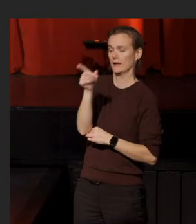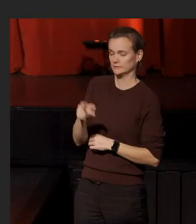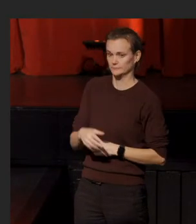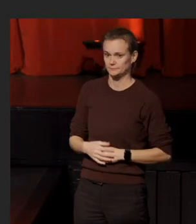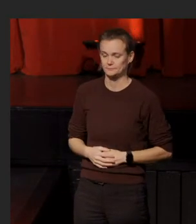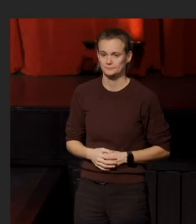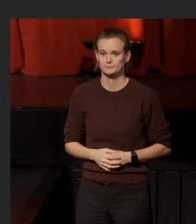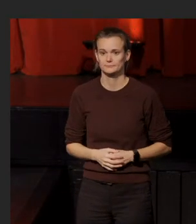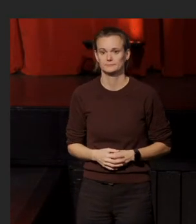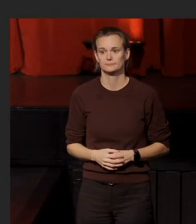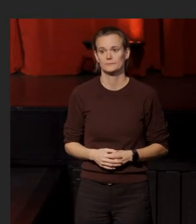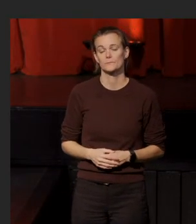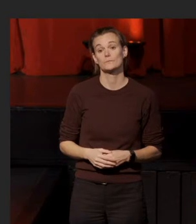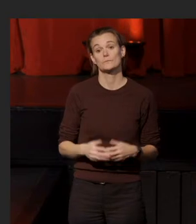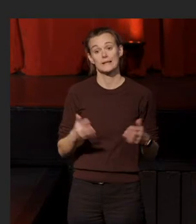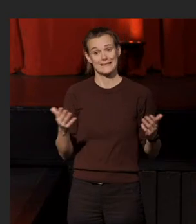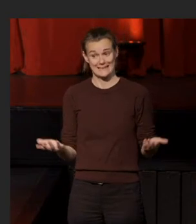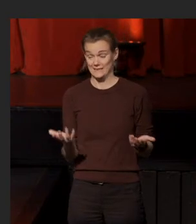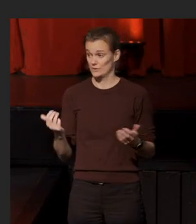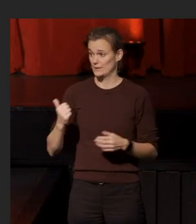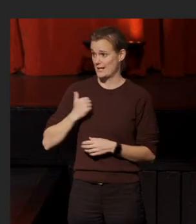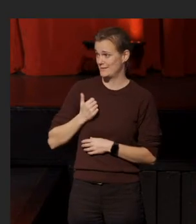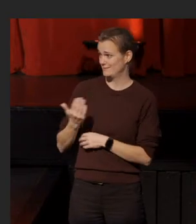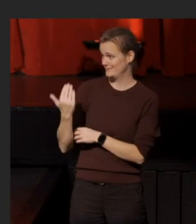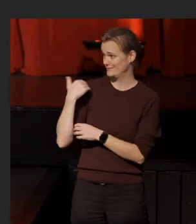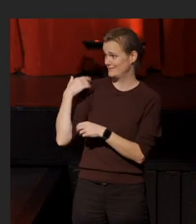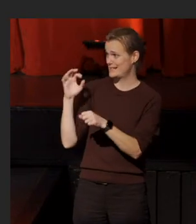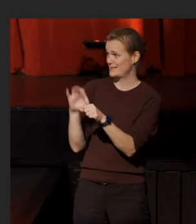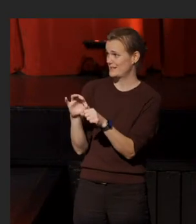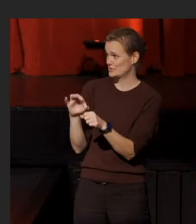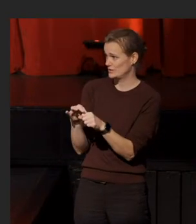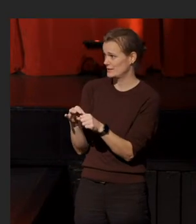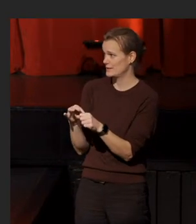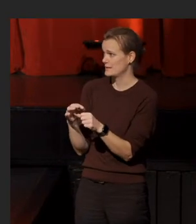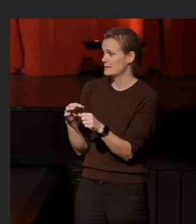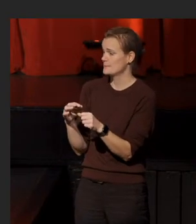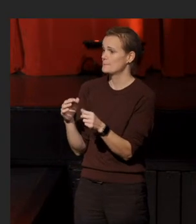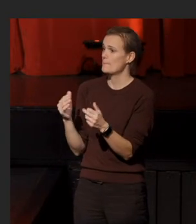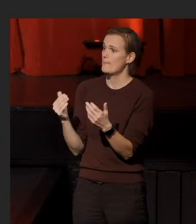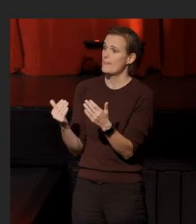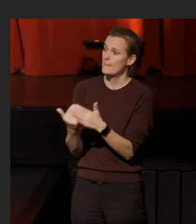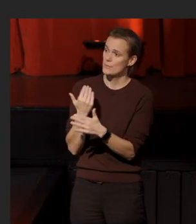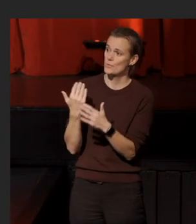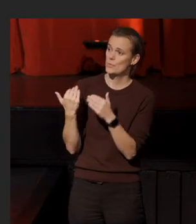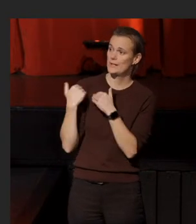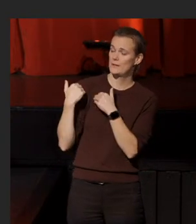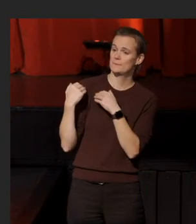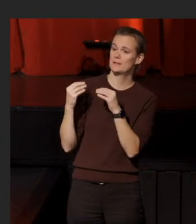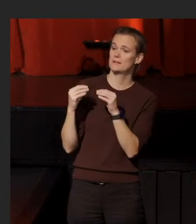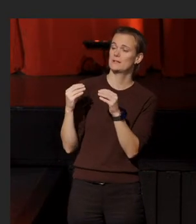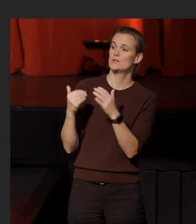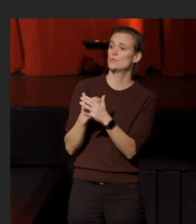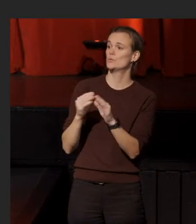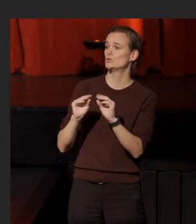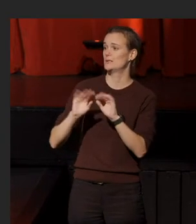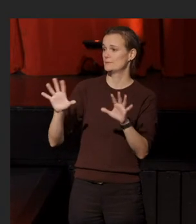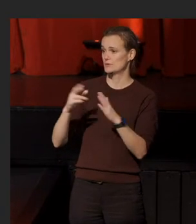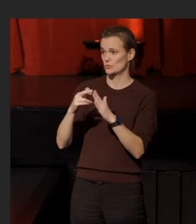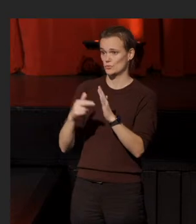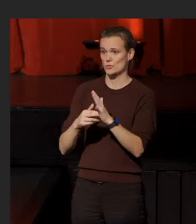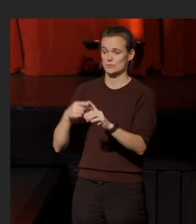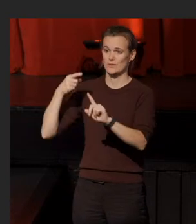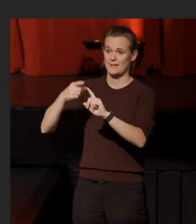Here in Canada, during the last election, some new accountability or transparency rules were put in place